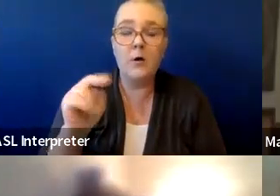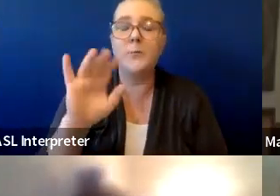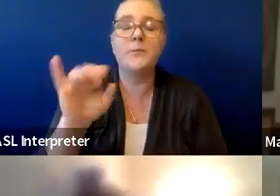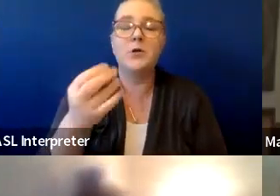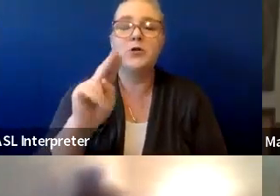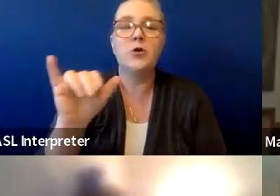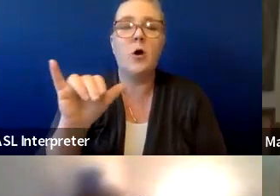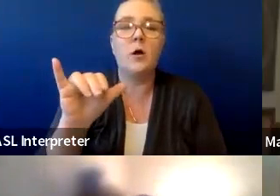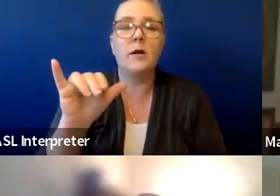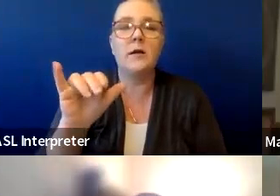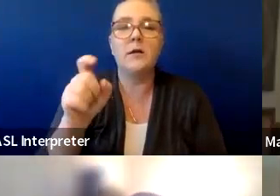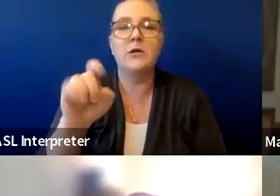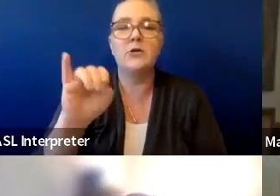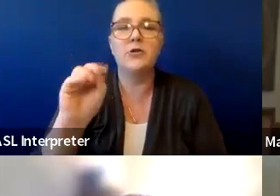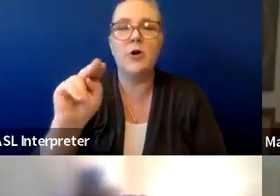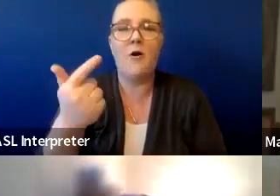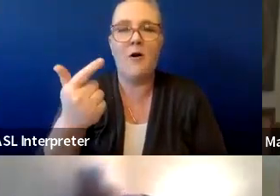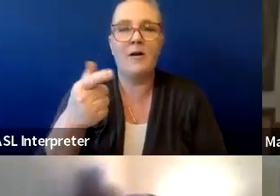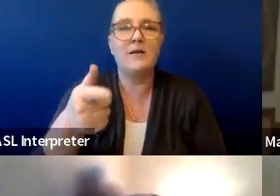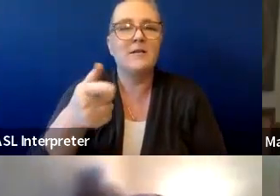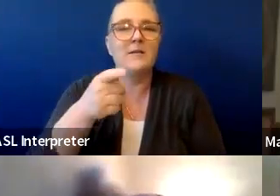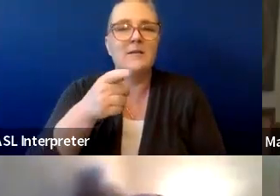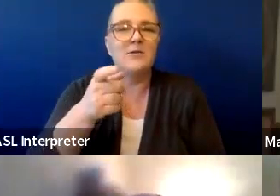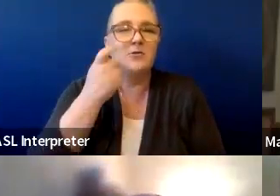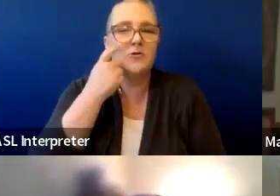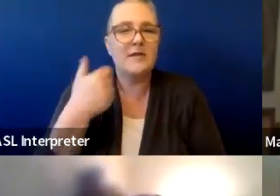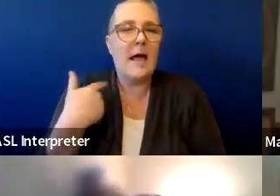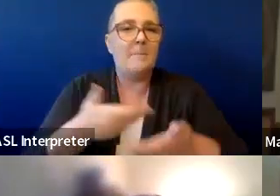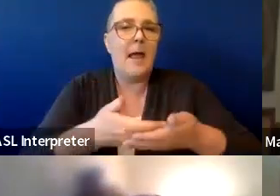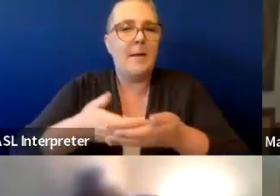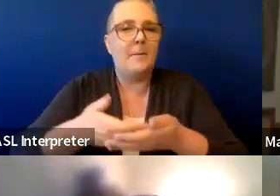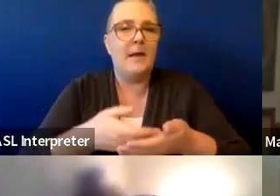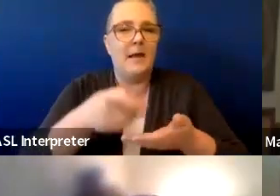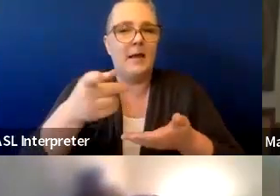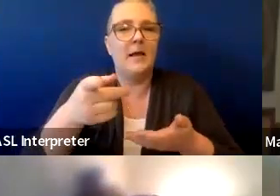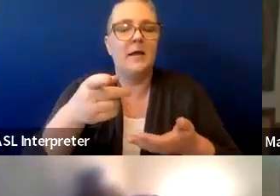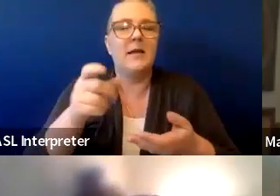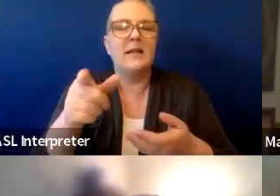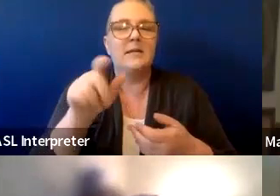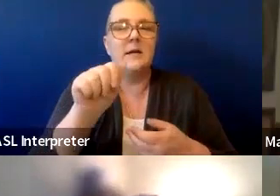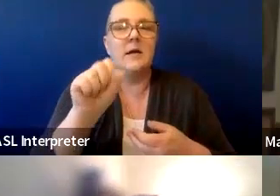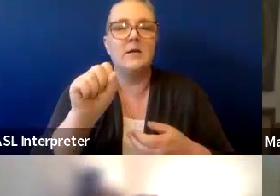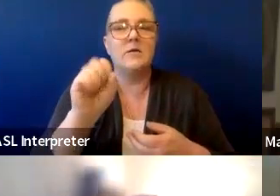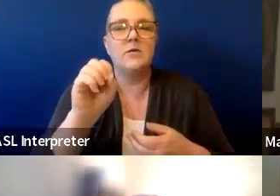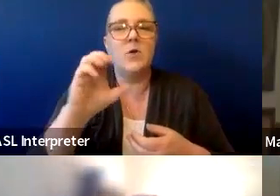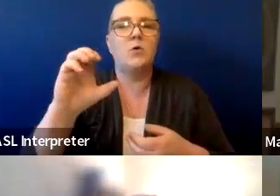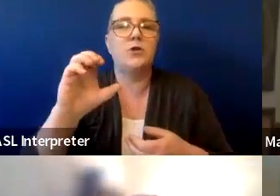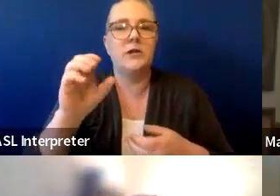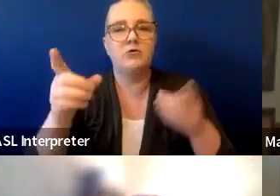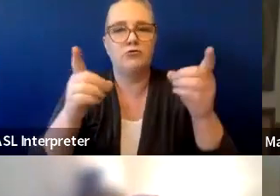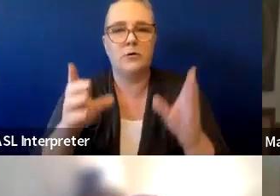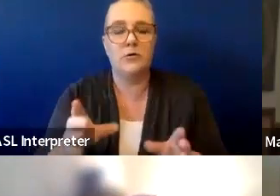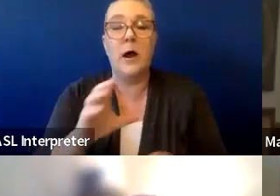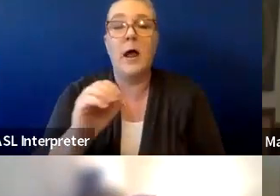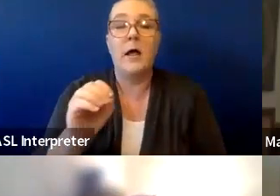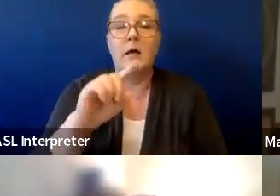Welcome back from paternity leave, right? And he is one of our associate directors. And good morning to Zach. Zach